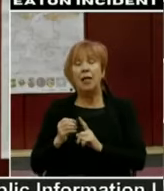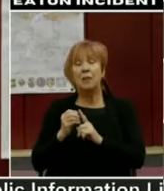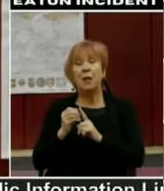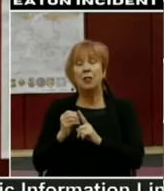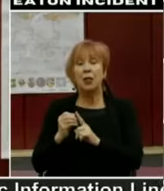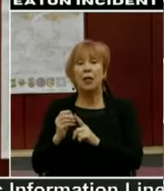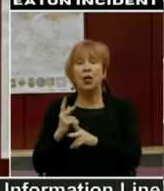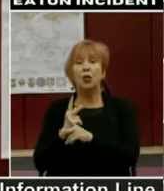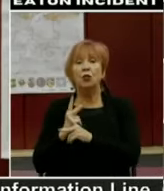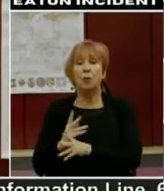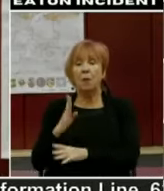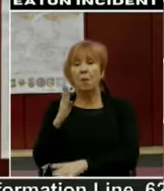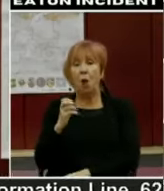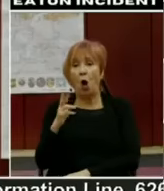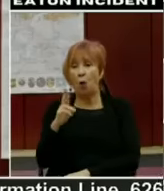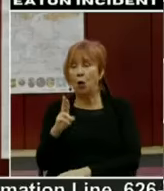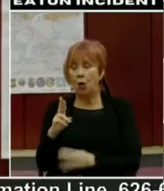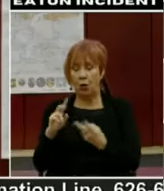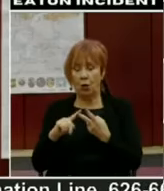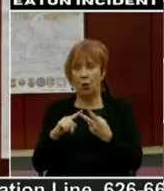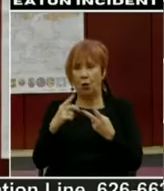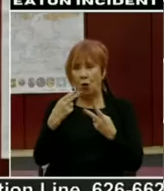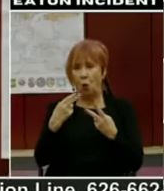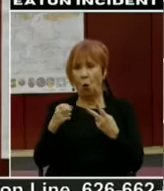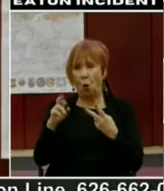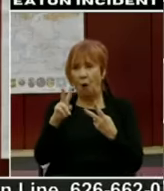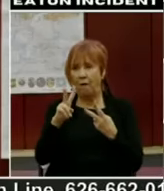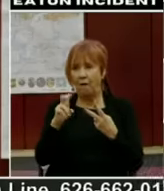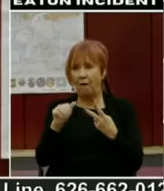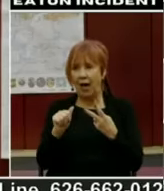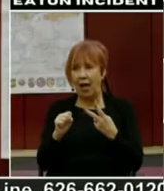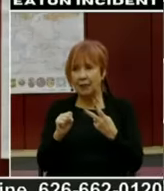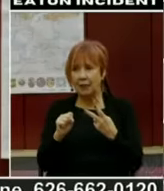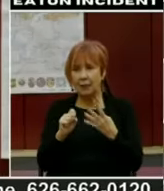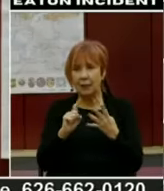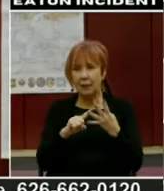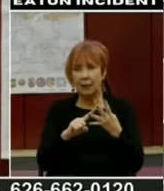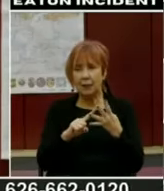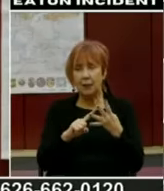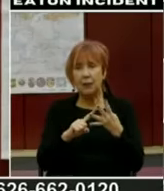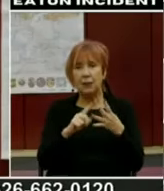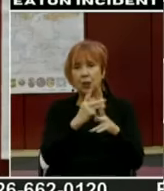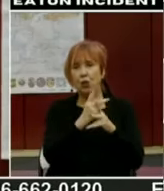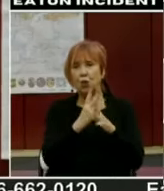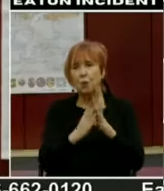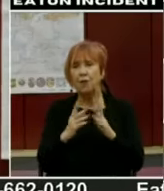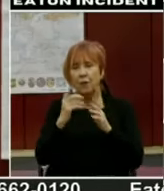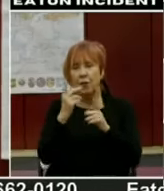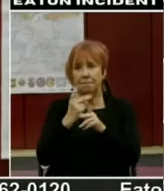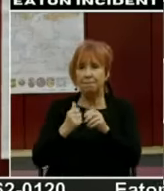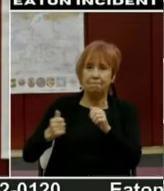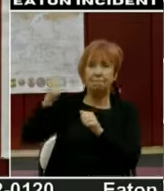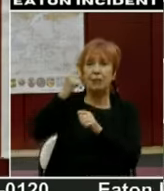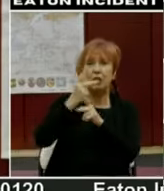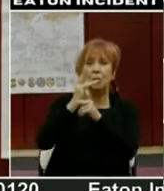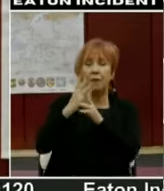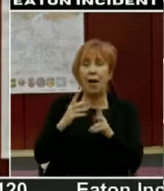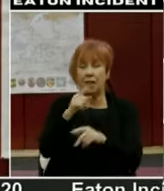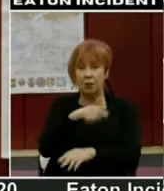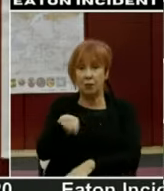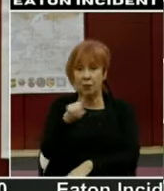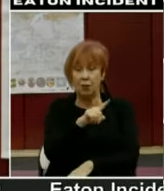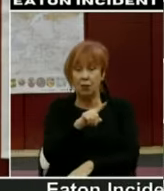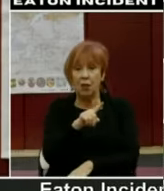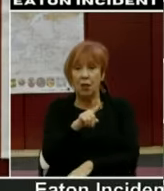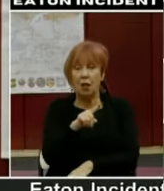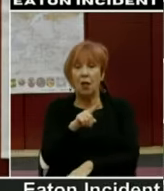Barger, Supervisor Horvath. You know, it's an honor to work for you. This is a time where all of our